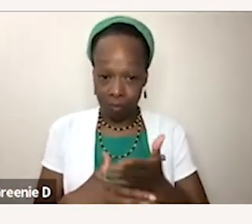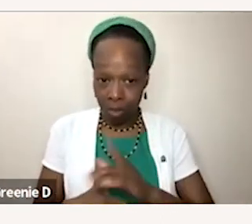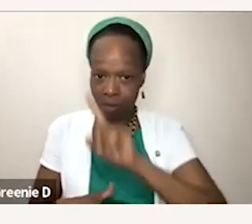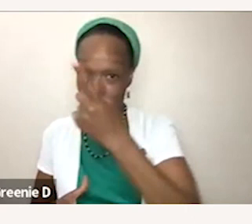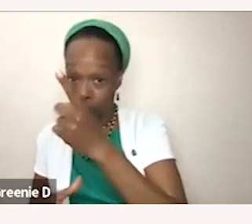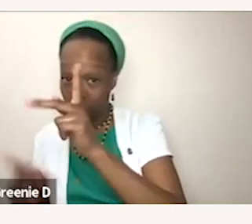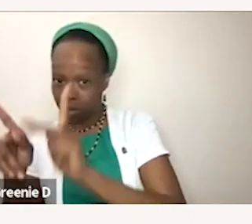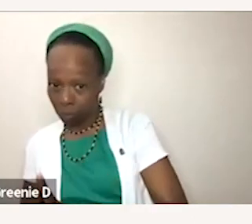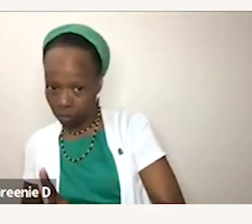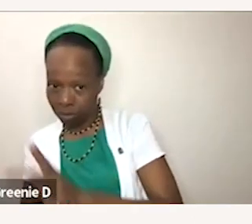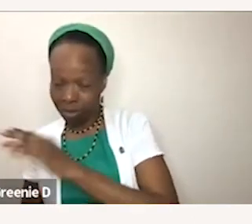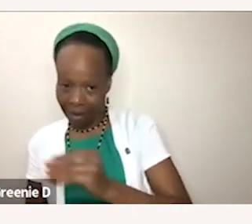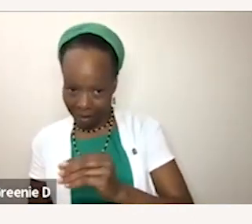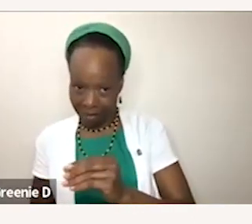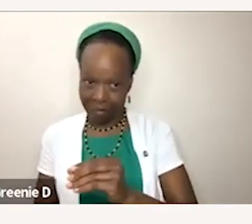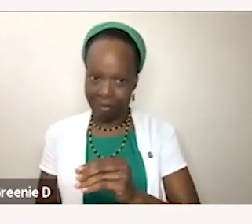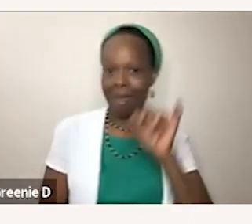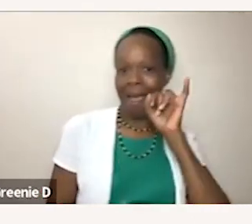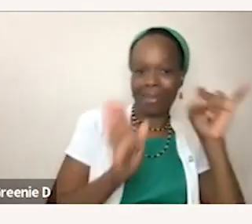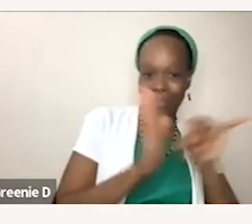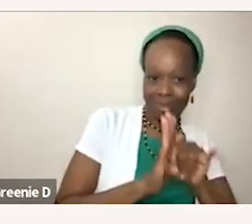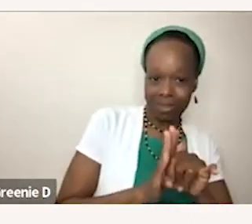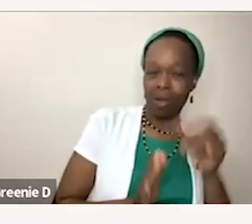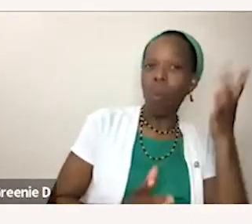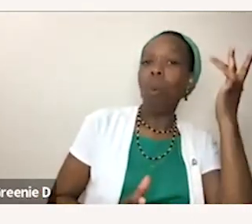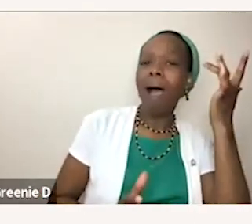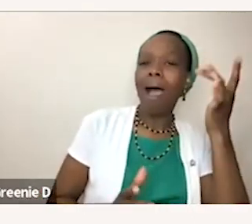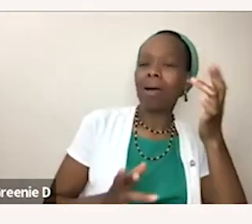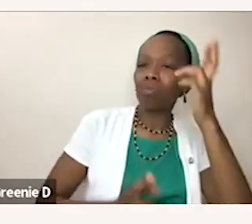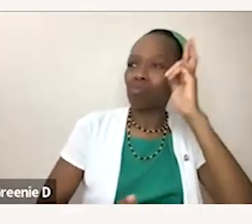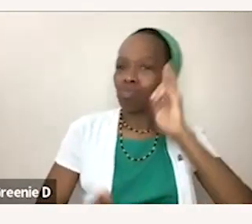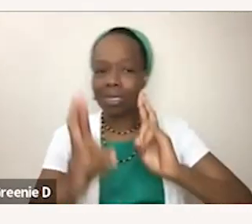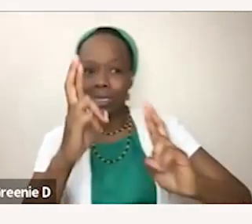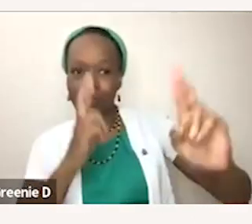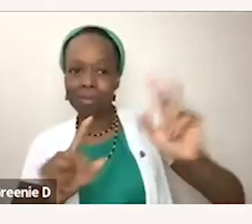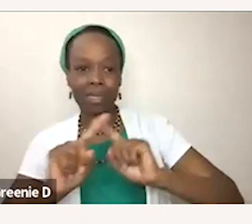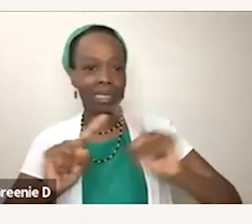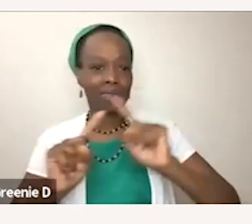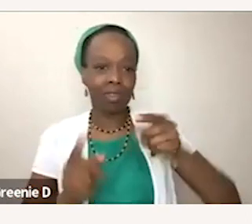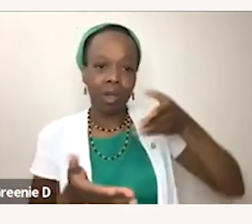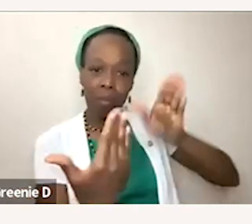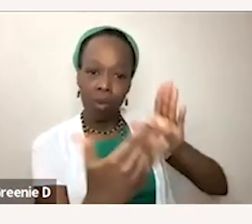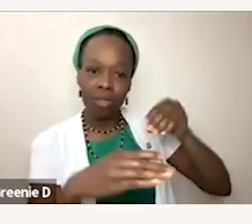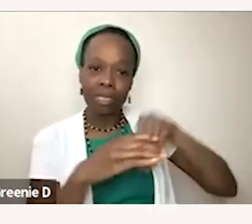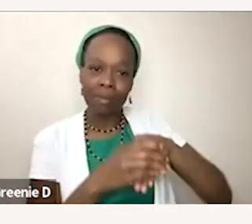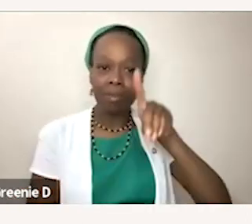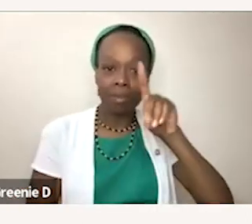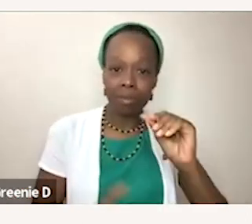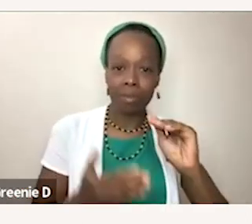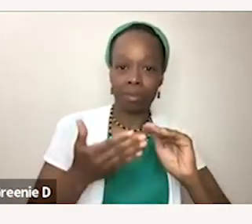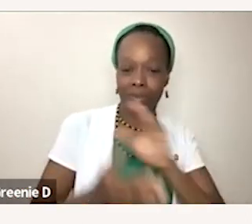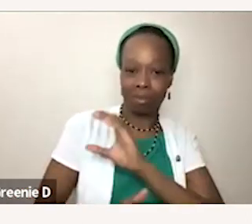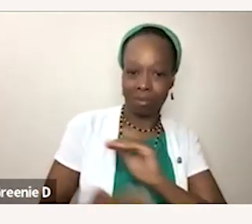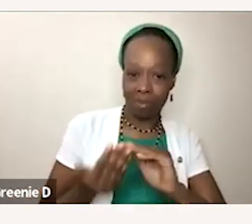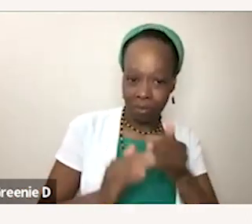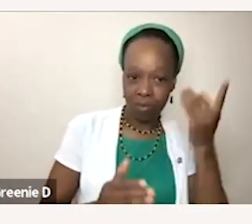identity-first language to respect the differing preferences of the disability community. I'm a white woman. I